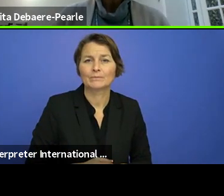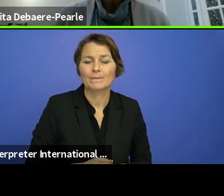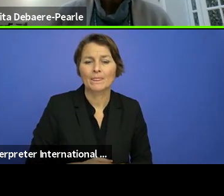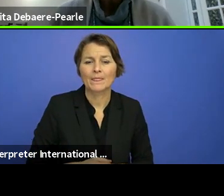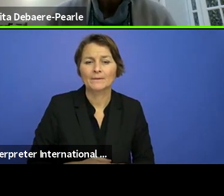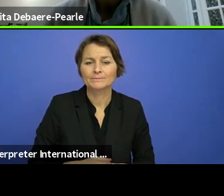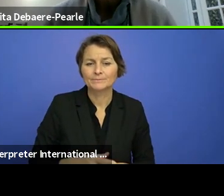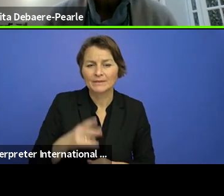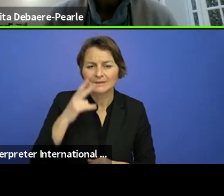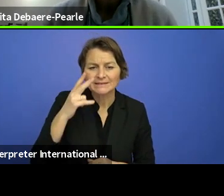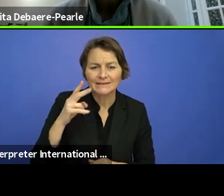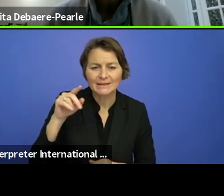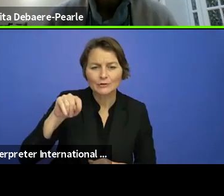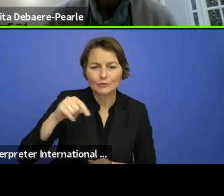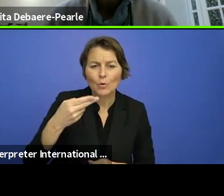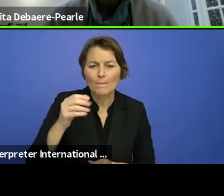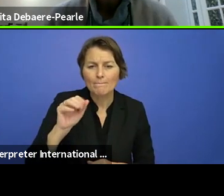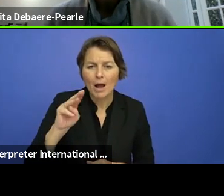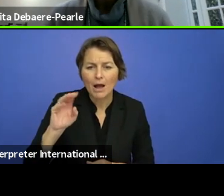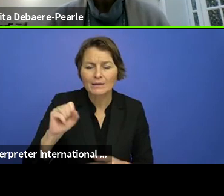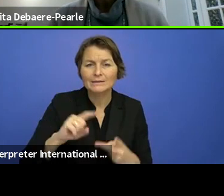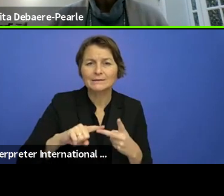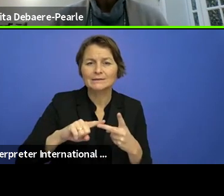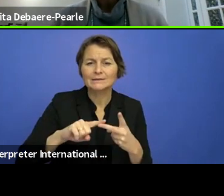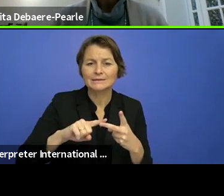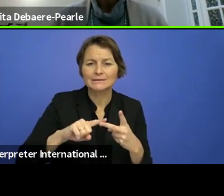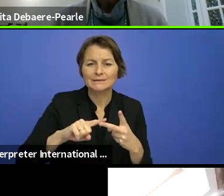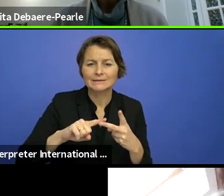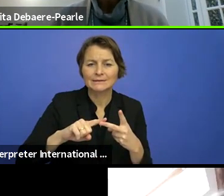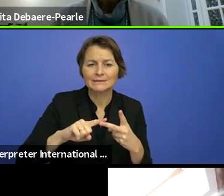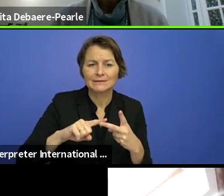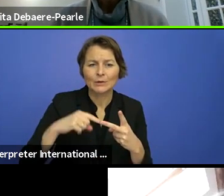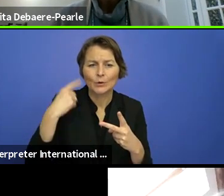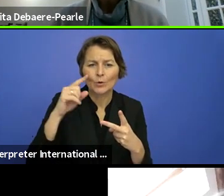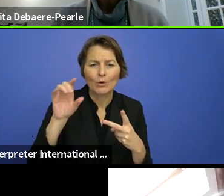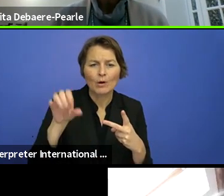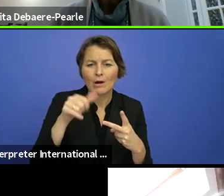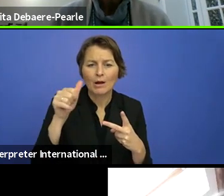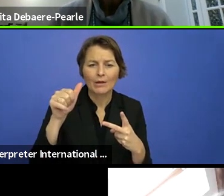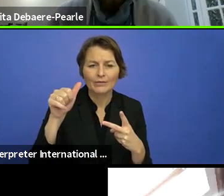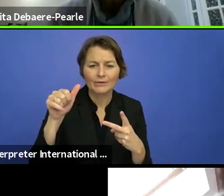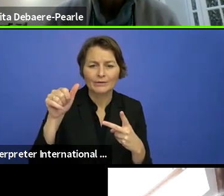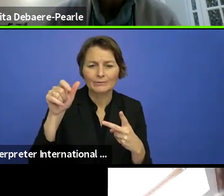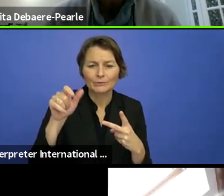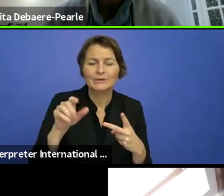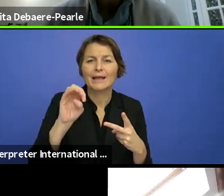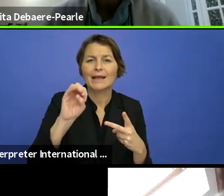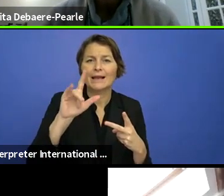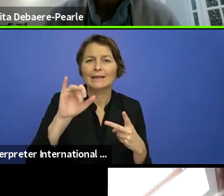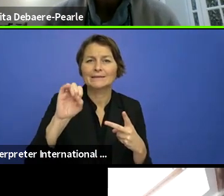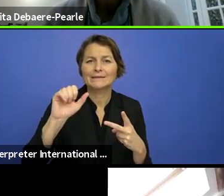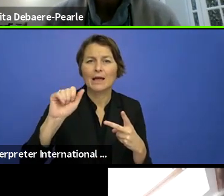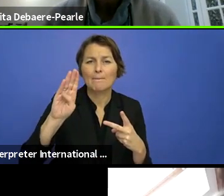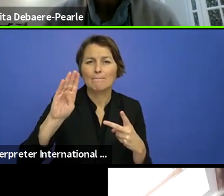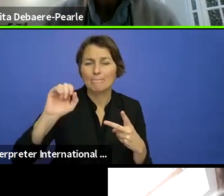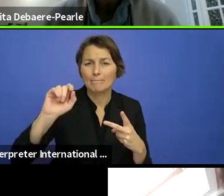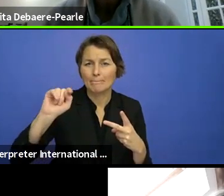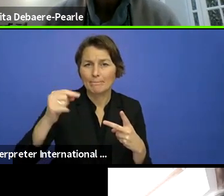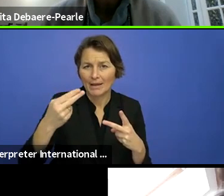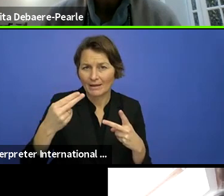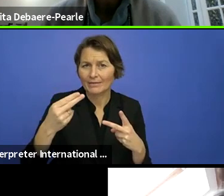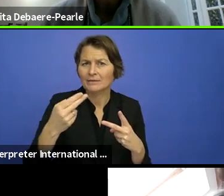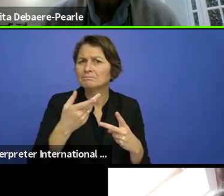I wonder if Elizabeth is there. I can't see the others. Who